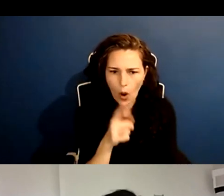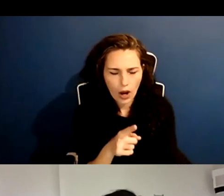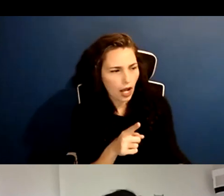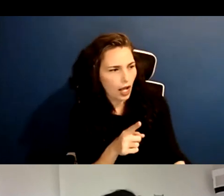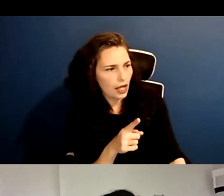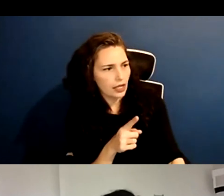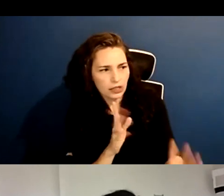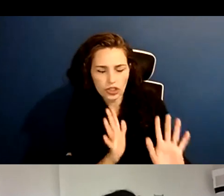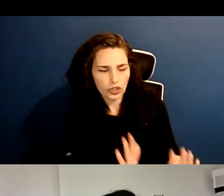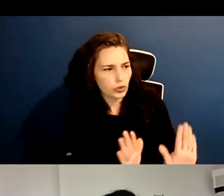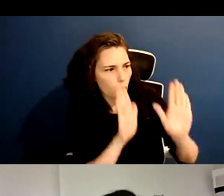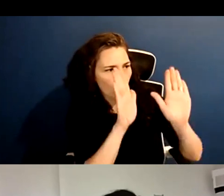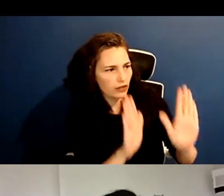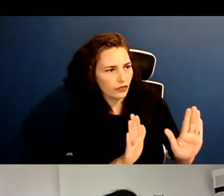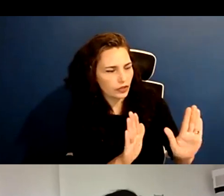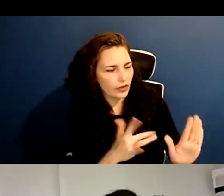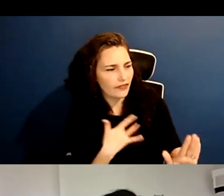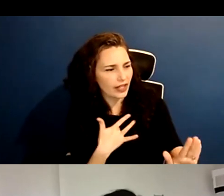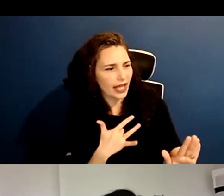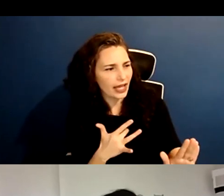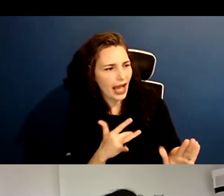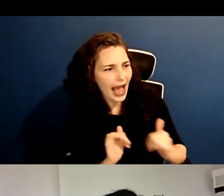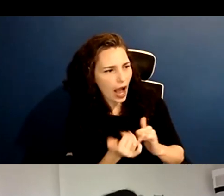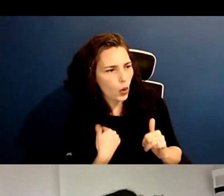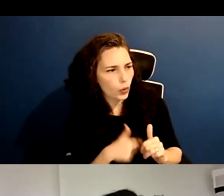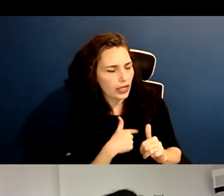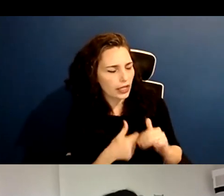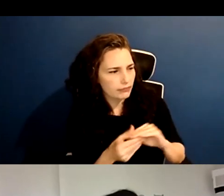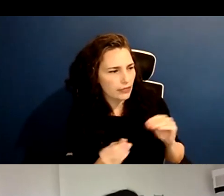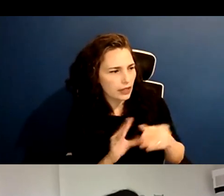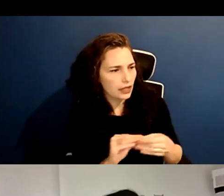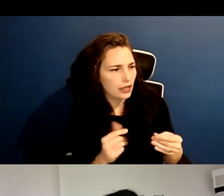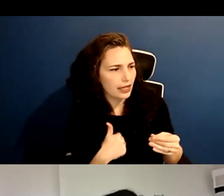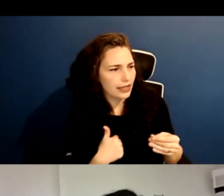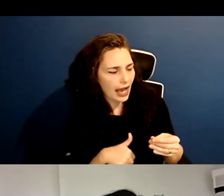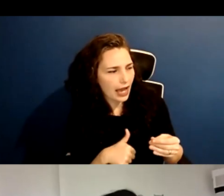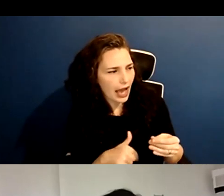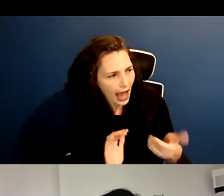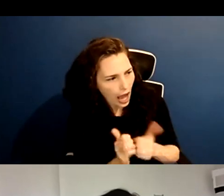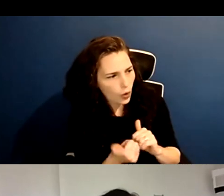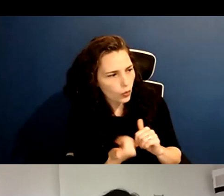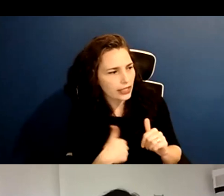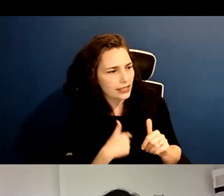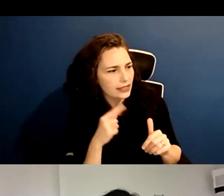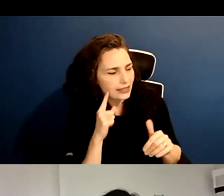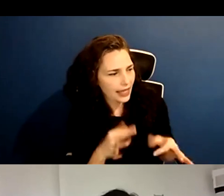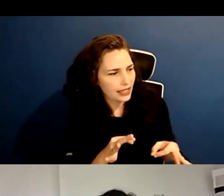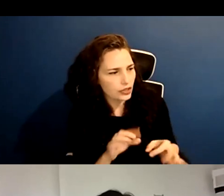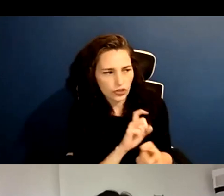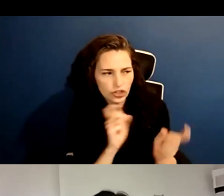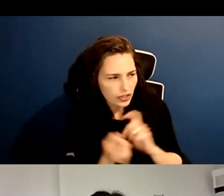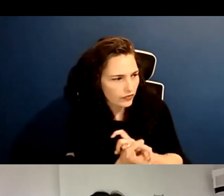like our style, how we told the story and, you know, the character. Yeah, so it was, Meena, I'll let you jump in if I forgot